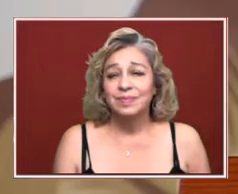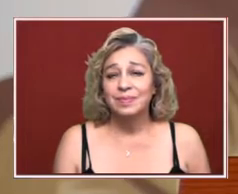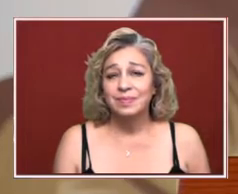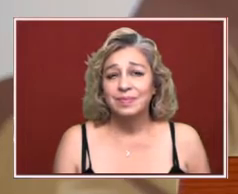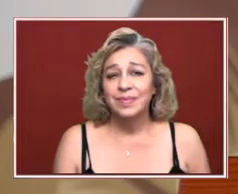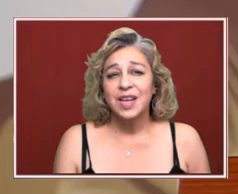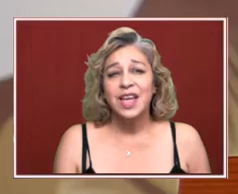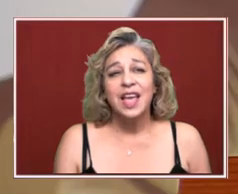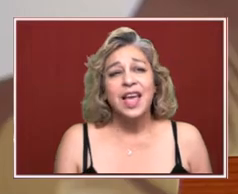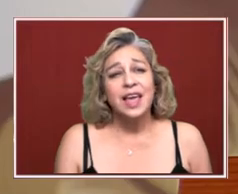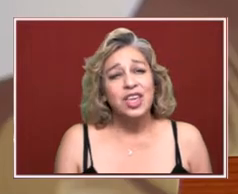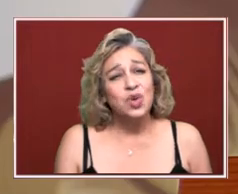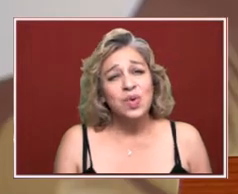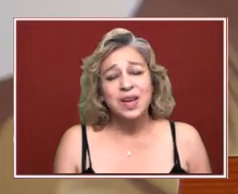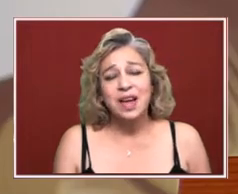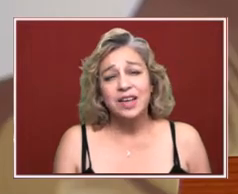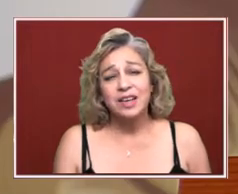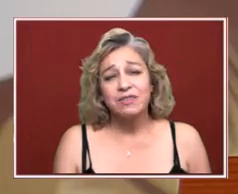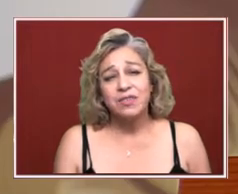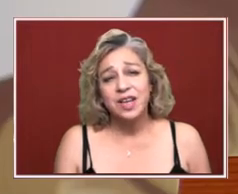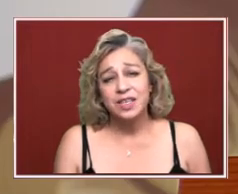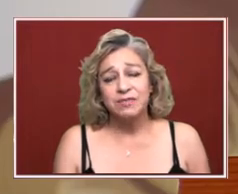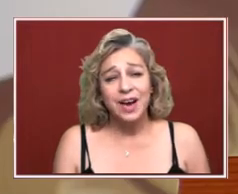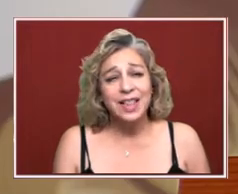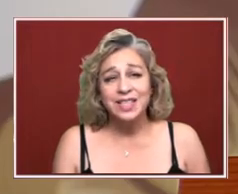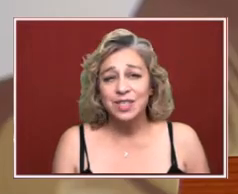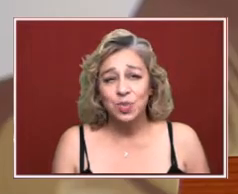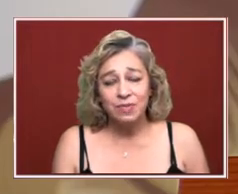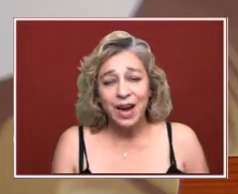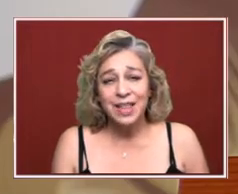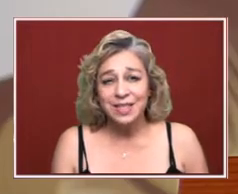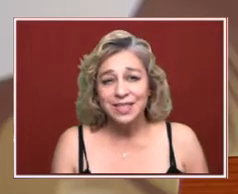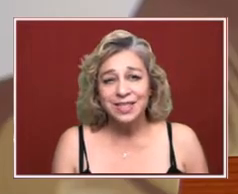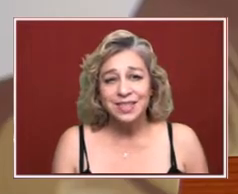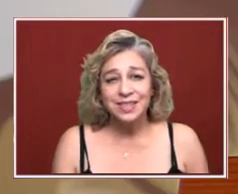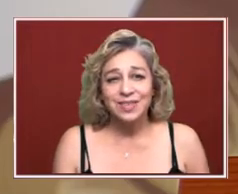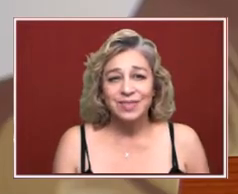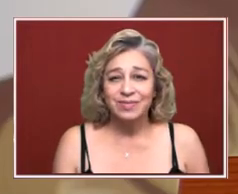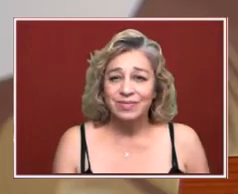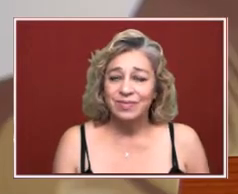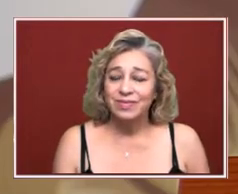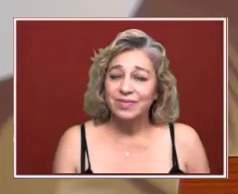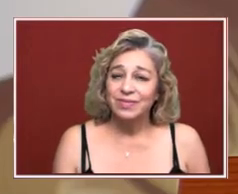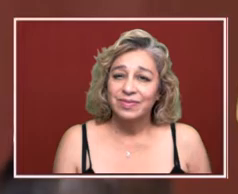la violencia. You cannot confront violence with violence.